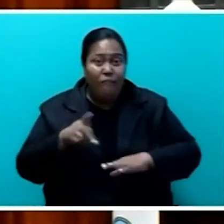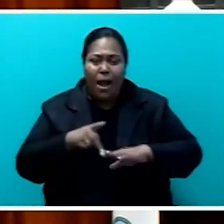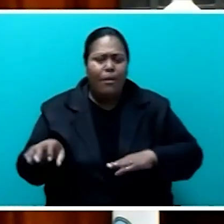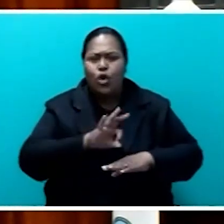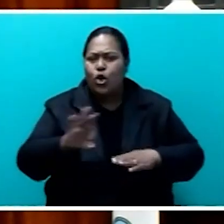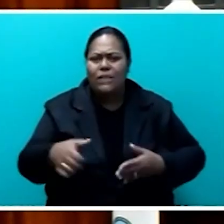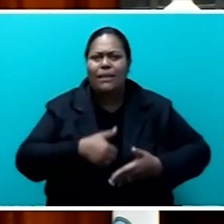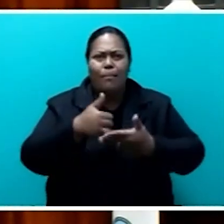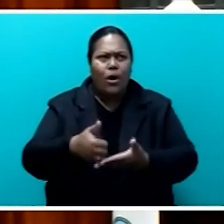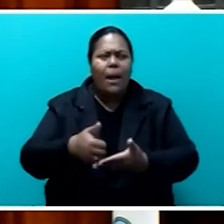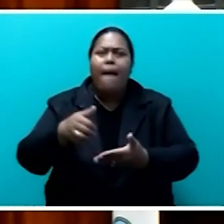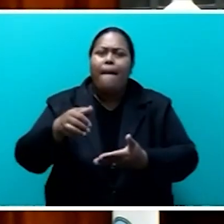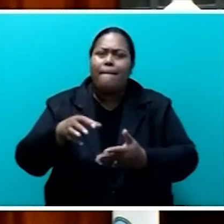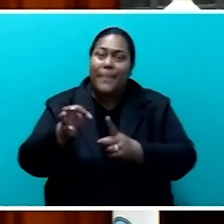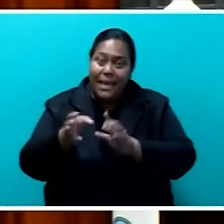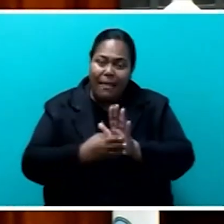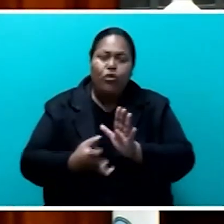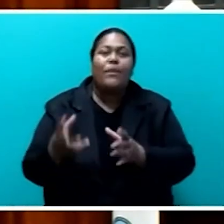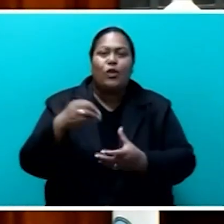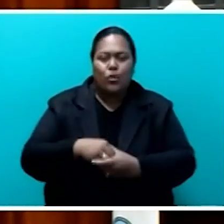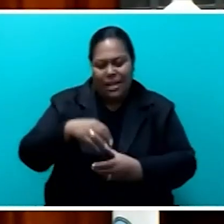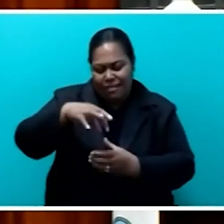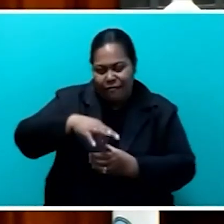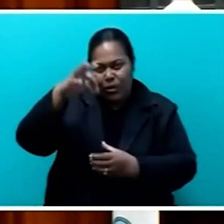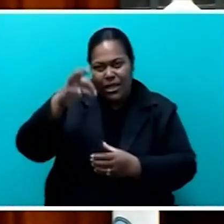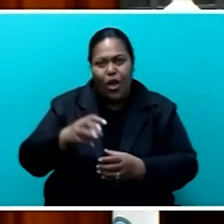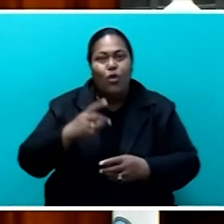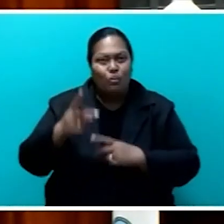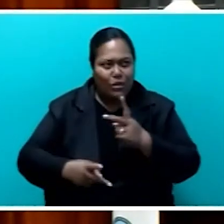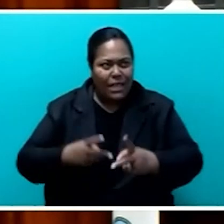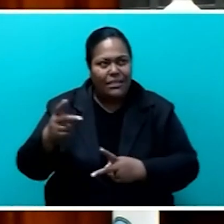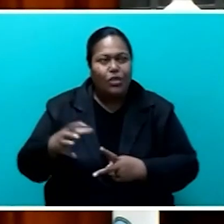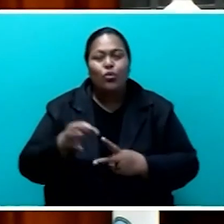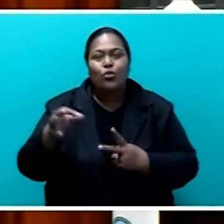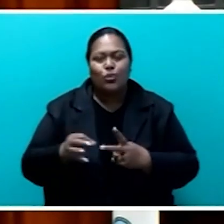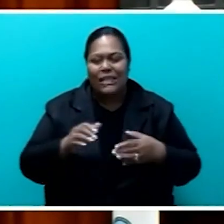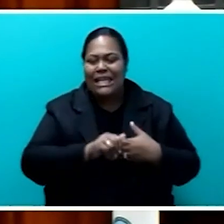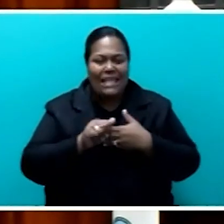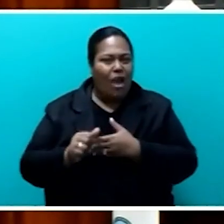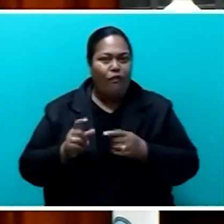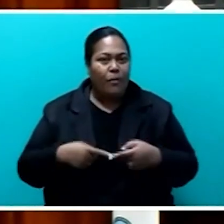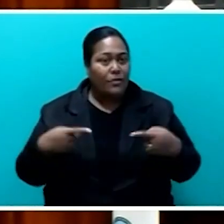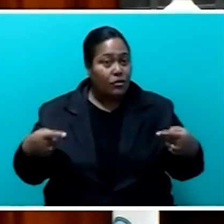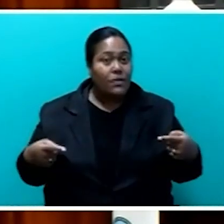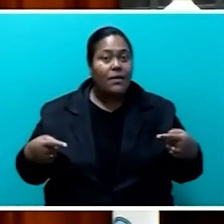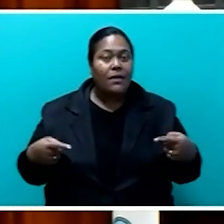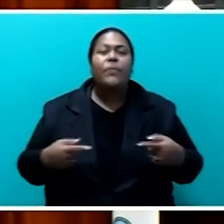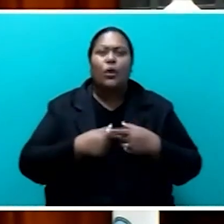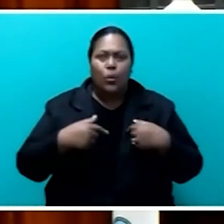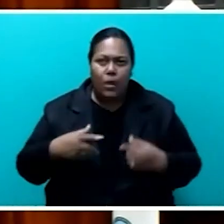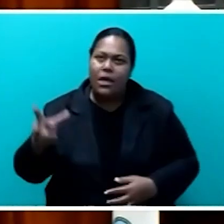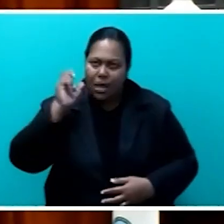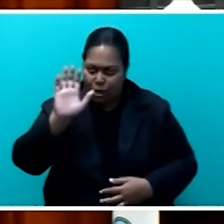Minister to be included in the voting process to appoint the Leader of Opposition. Mr. Speaker, sir, we heard your